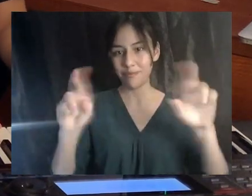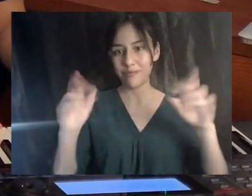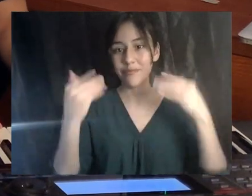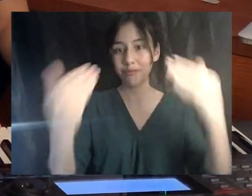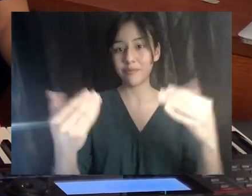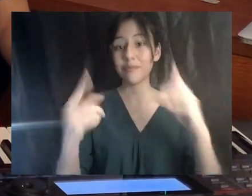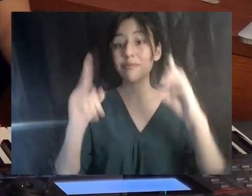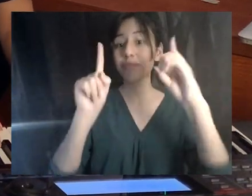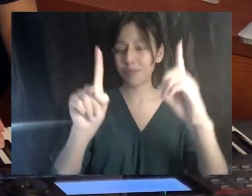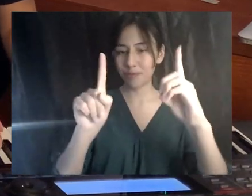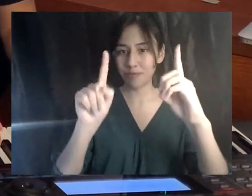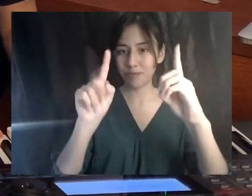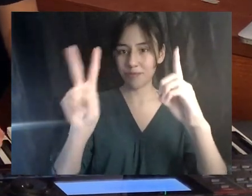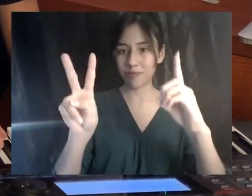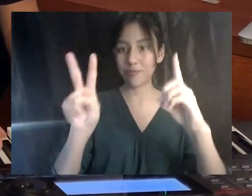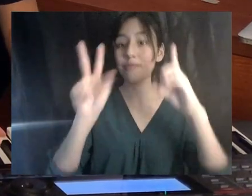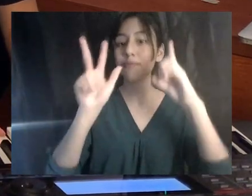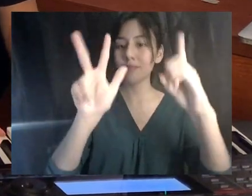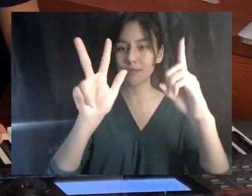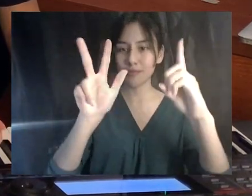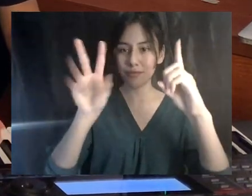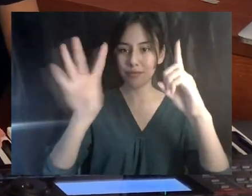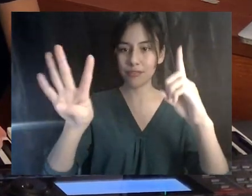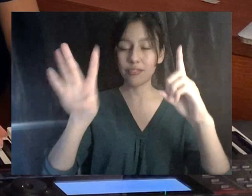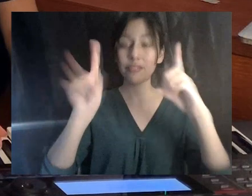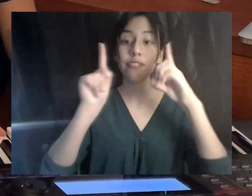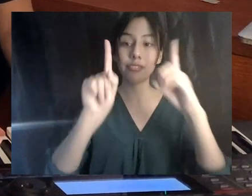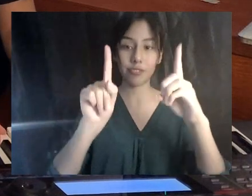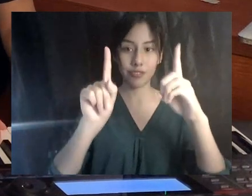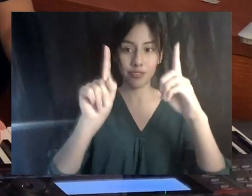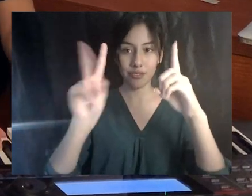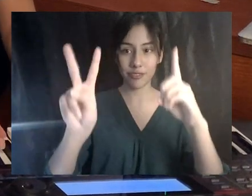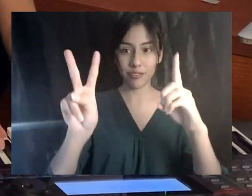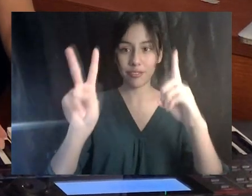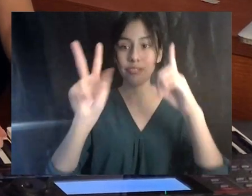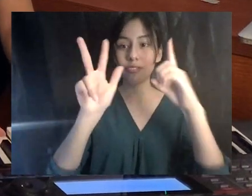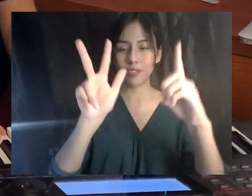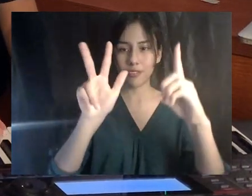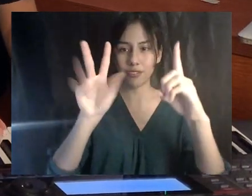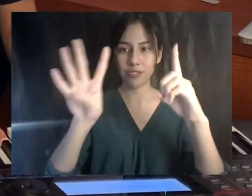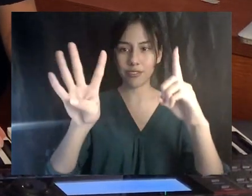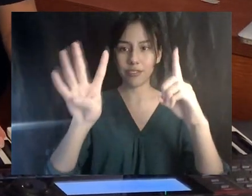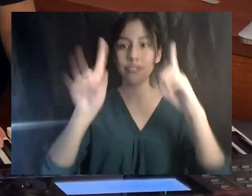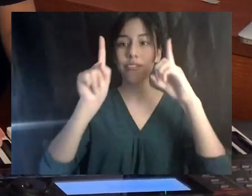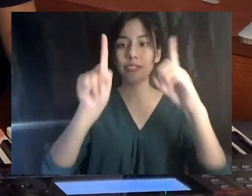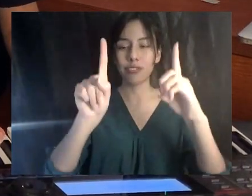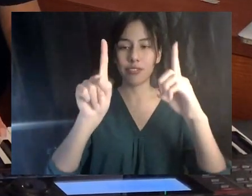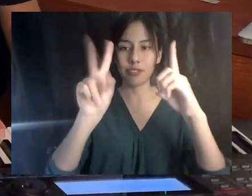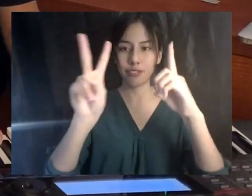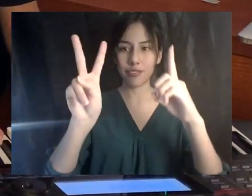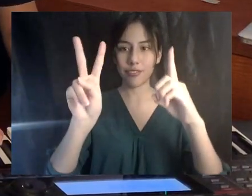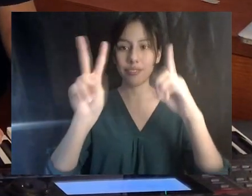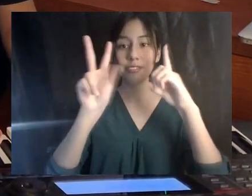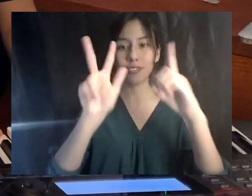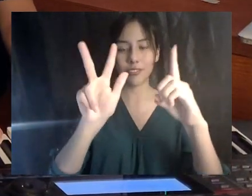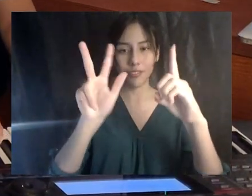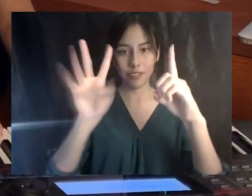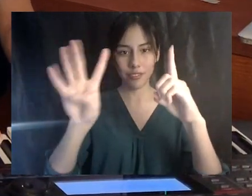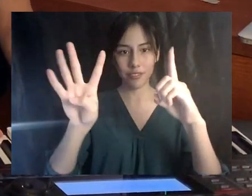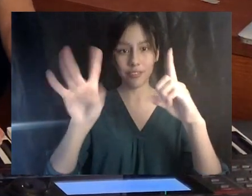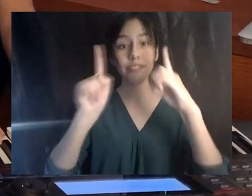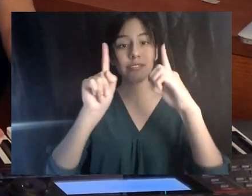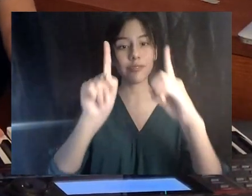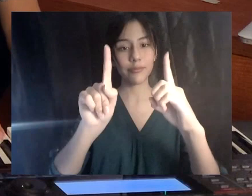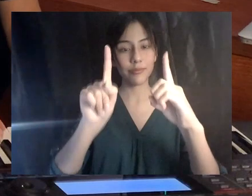2, 2, ready, go. 1, 2, 3, 4. 1, 2, 3, 4. 1,